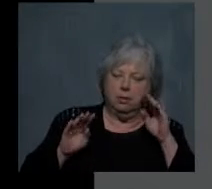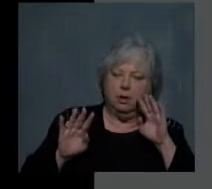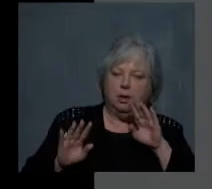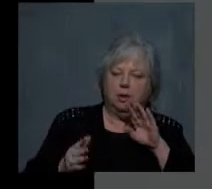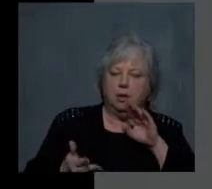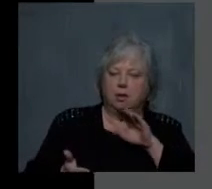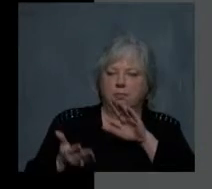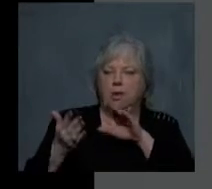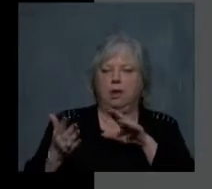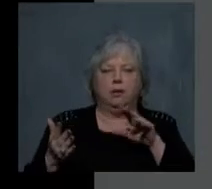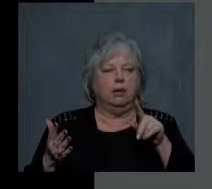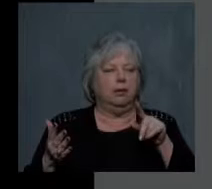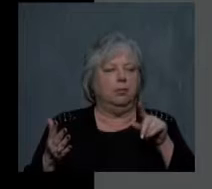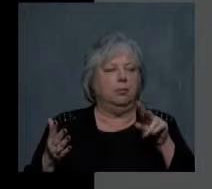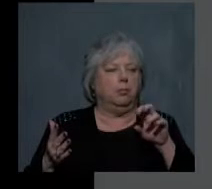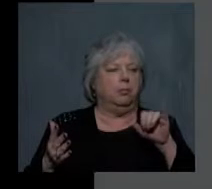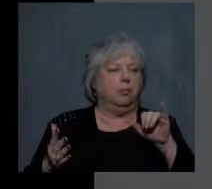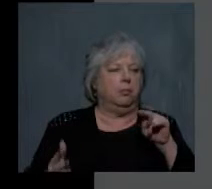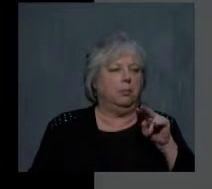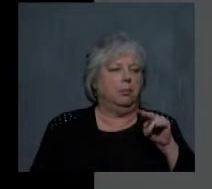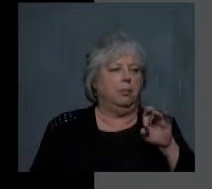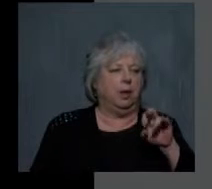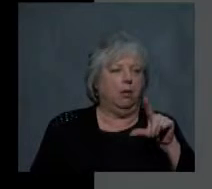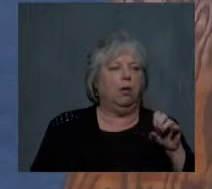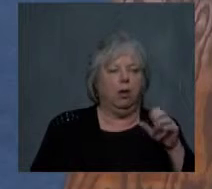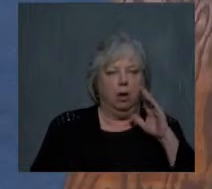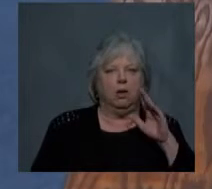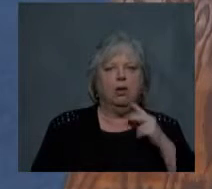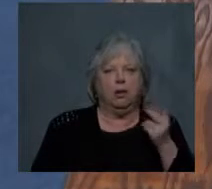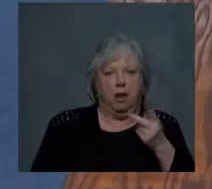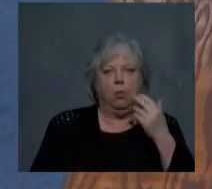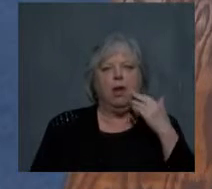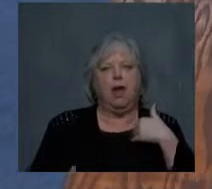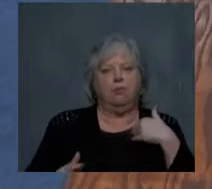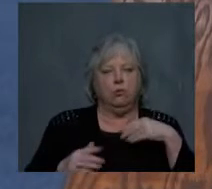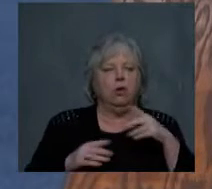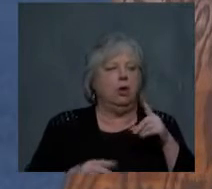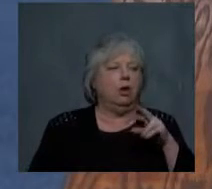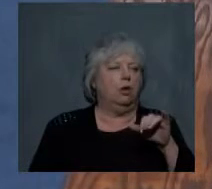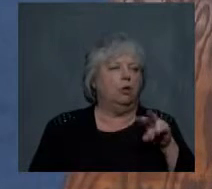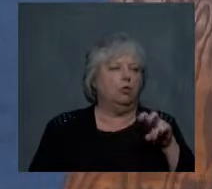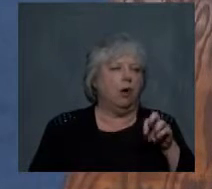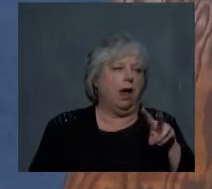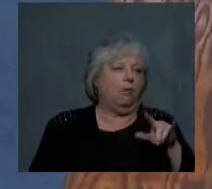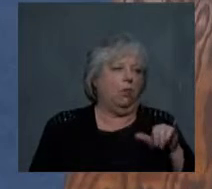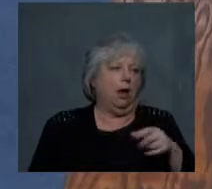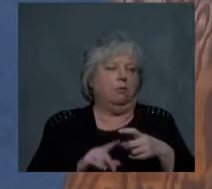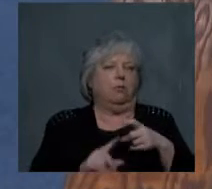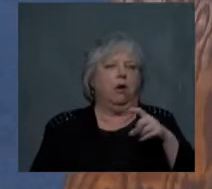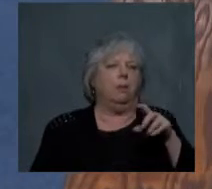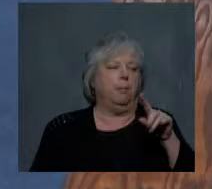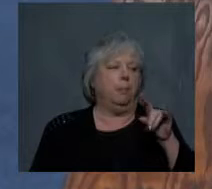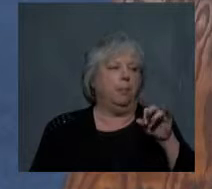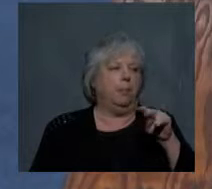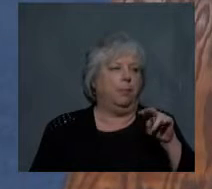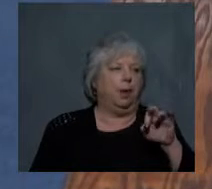have driveways on Pinnacle. The remainder of the lots will take access off 300.